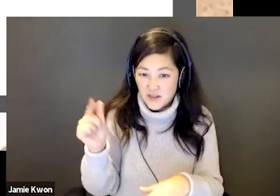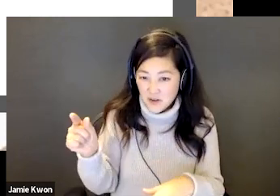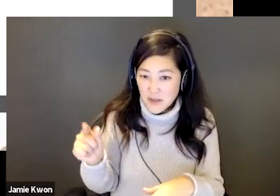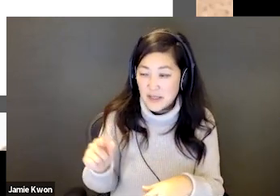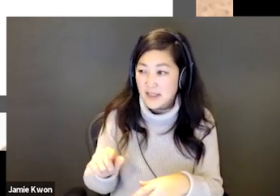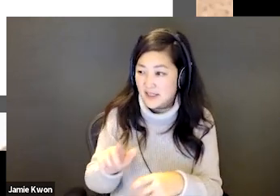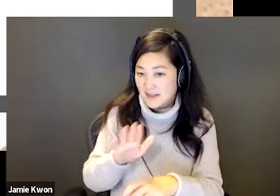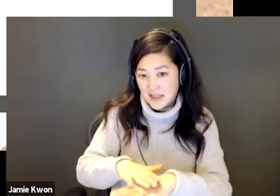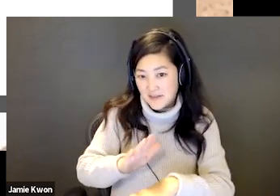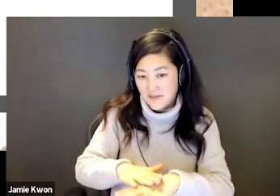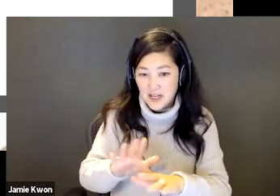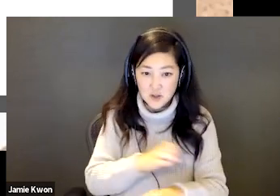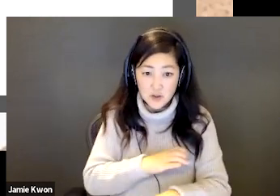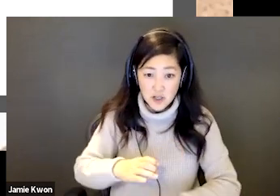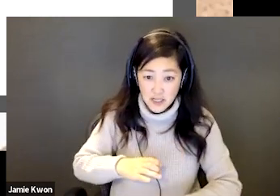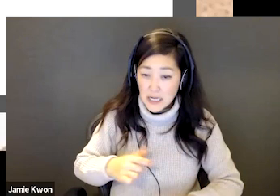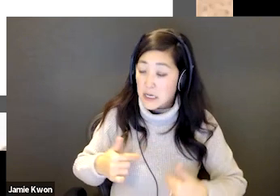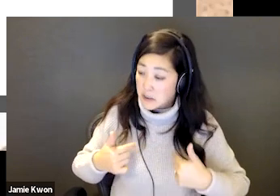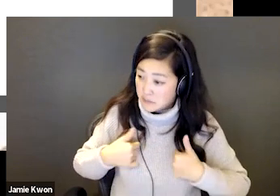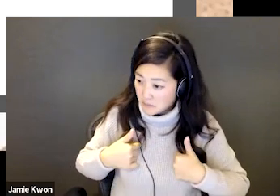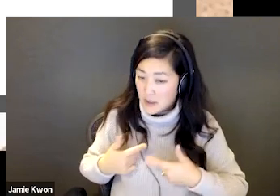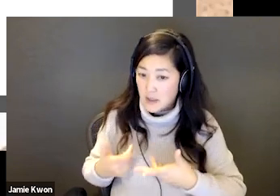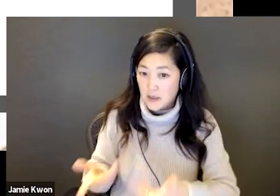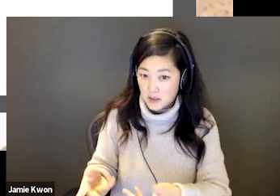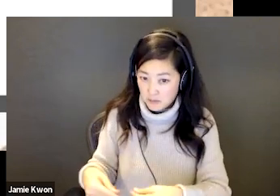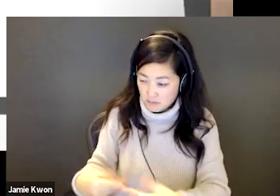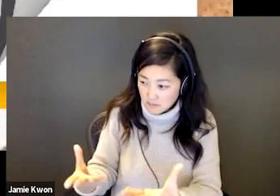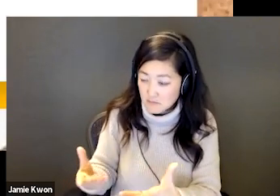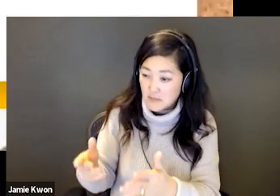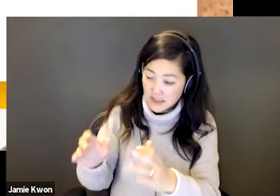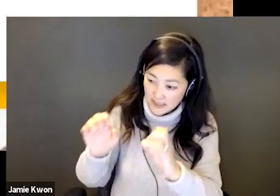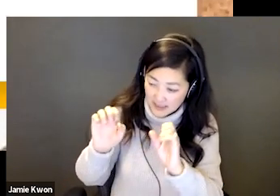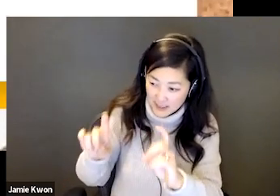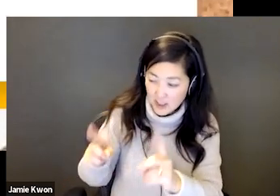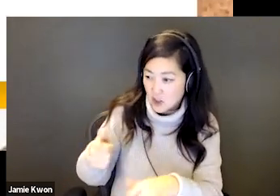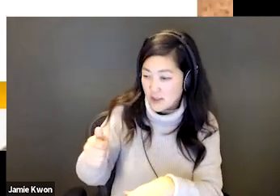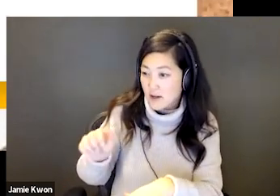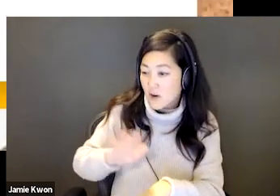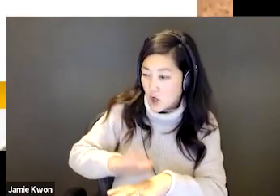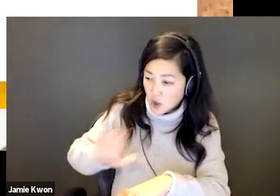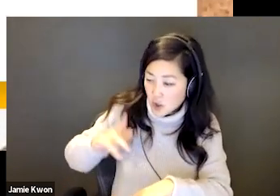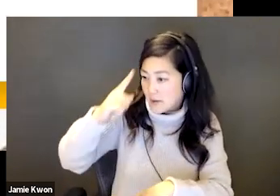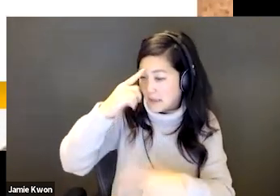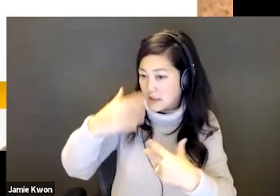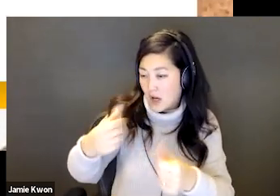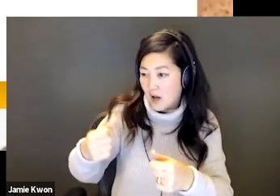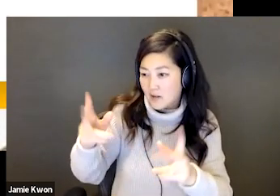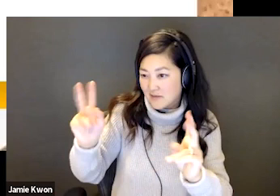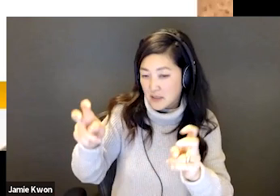I educated her on her mental health issues. But she didn't last too